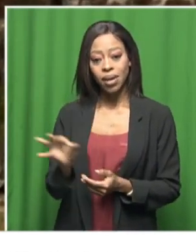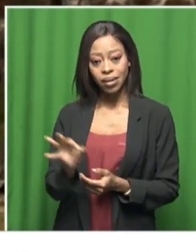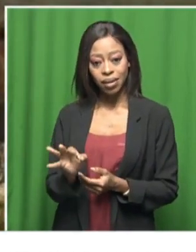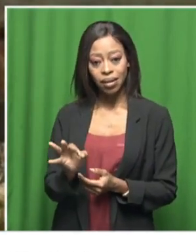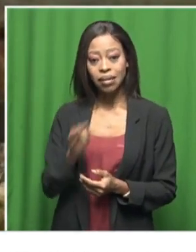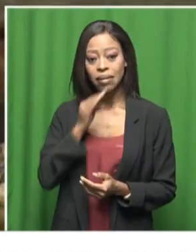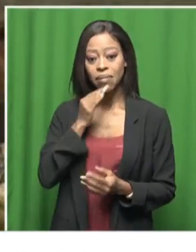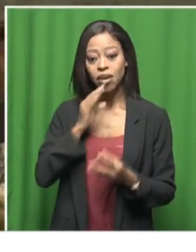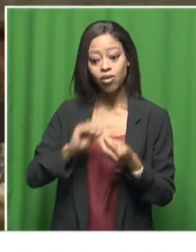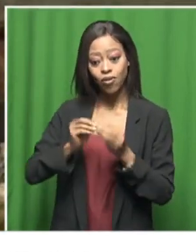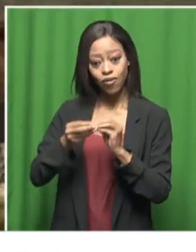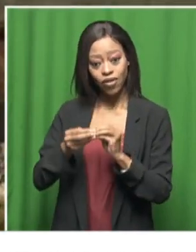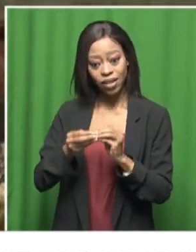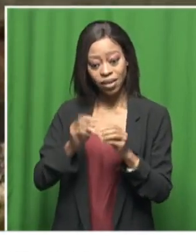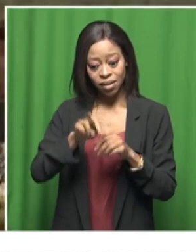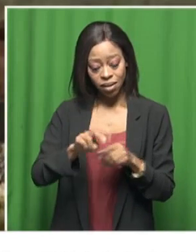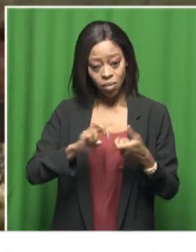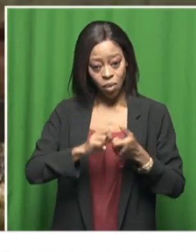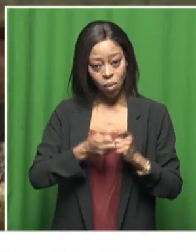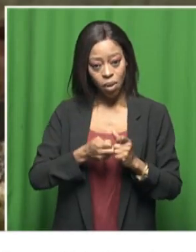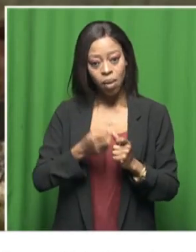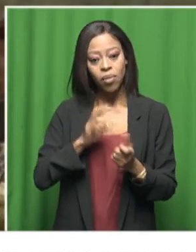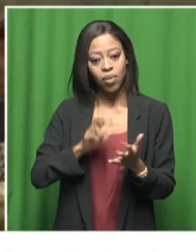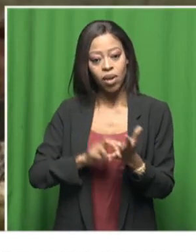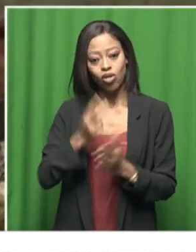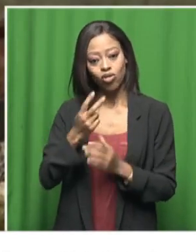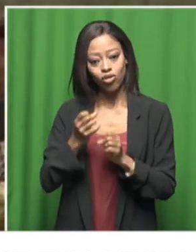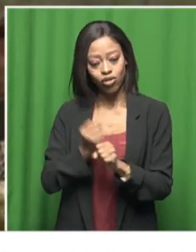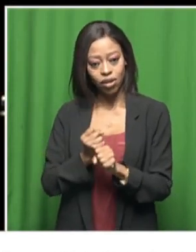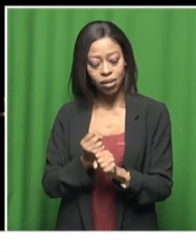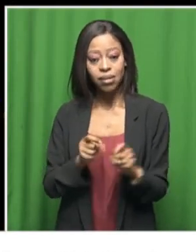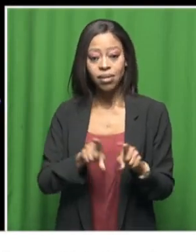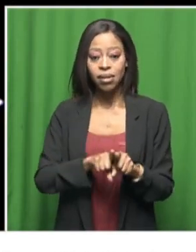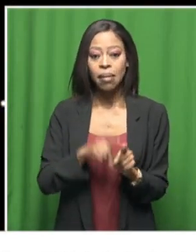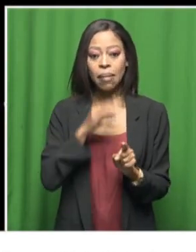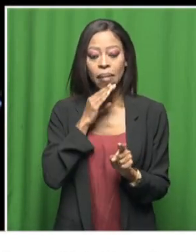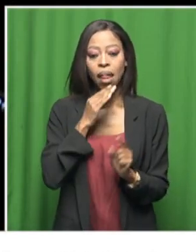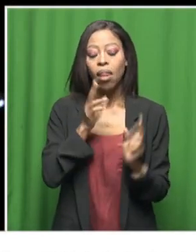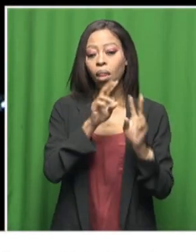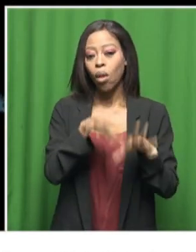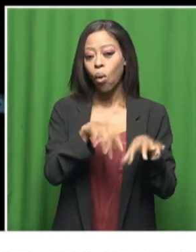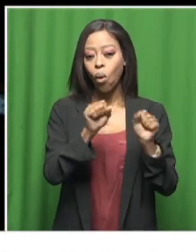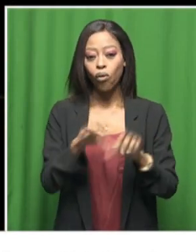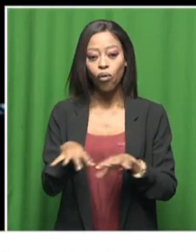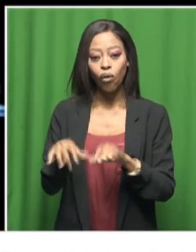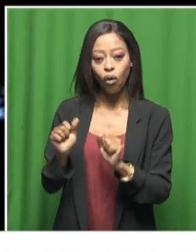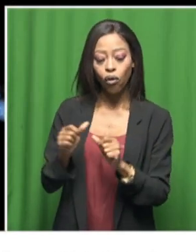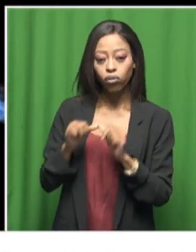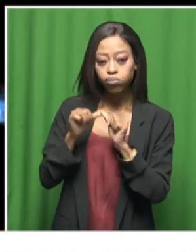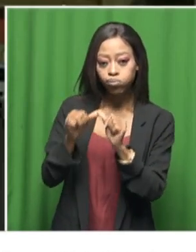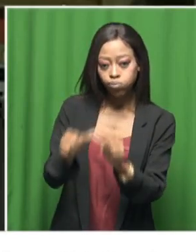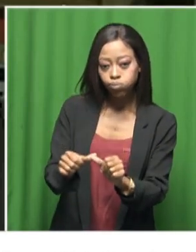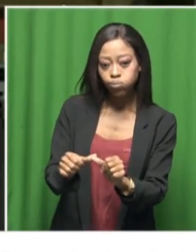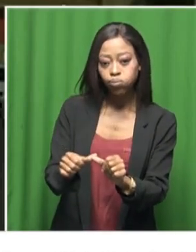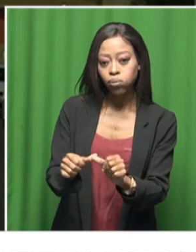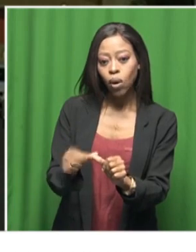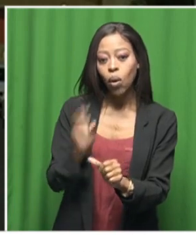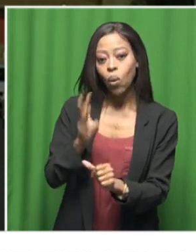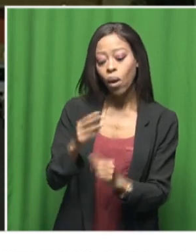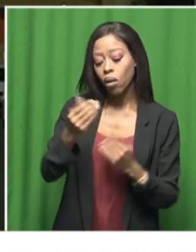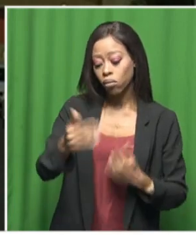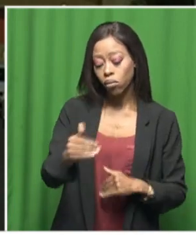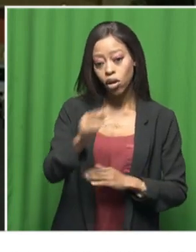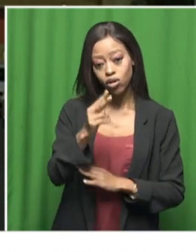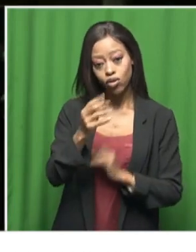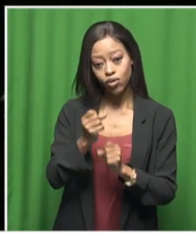bring it to a desirable 70%. Eskom says it expects load shedding to be a permanent feature in the lives of South Africans for the next